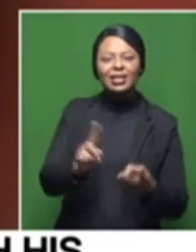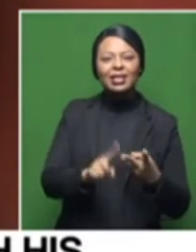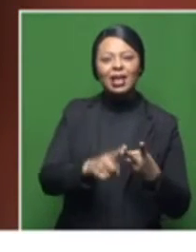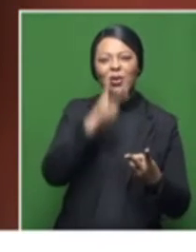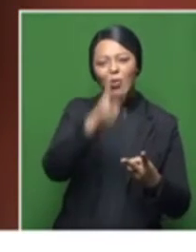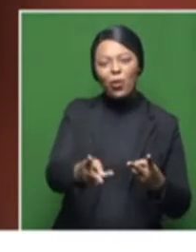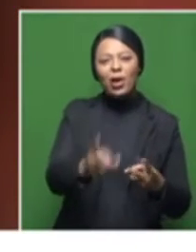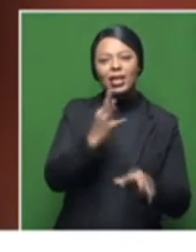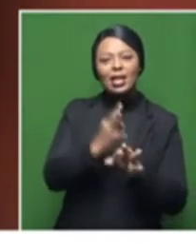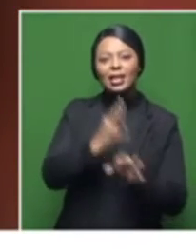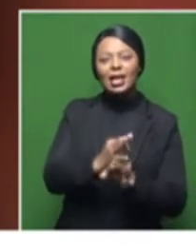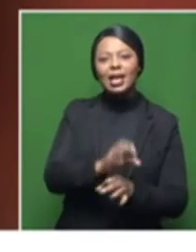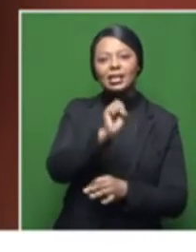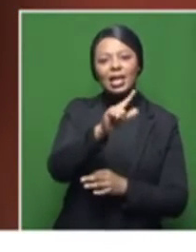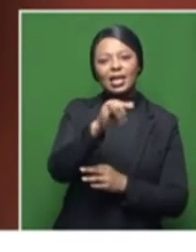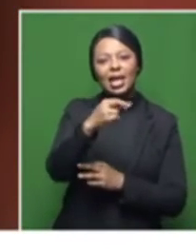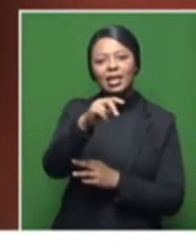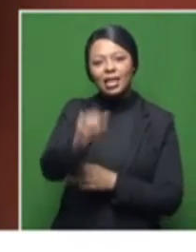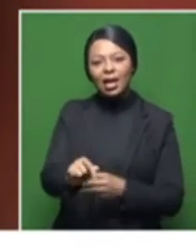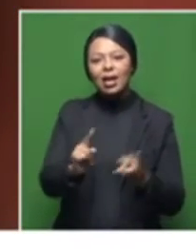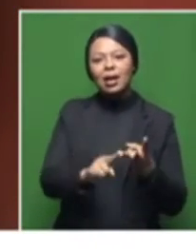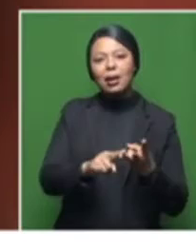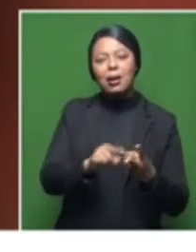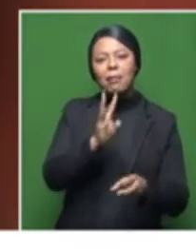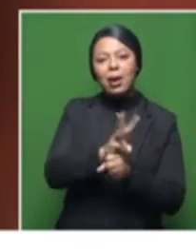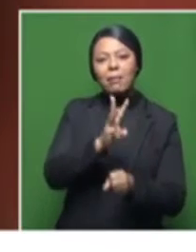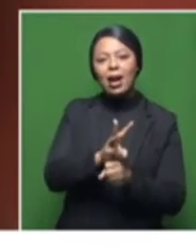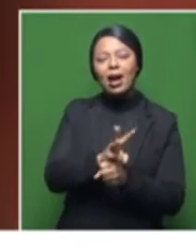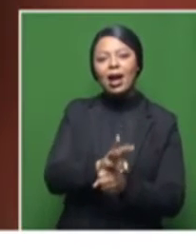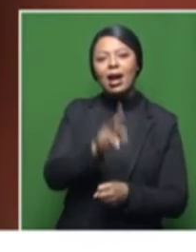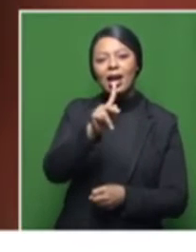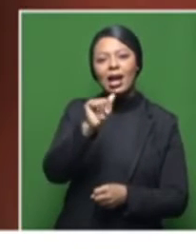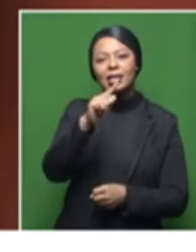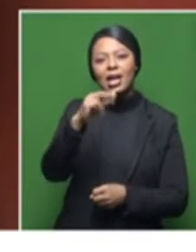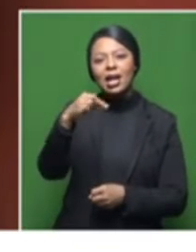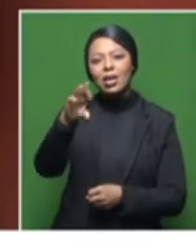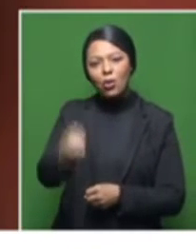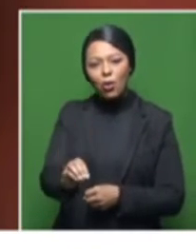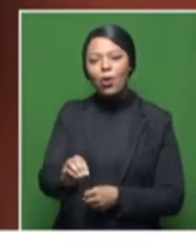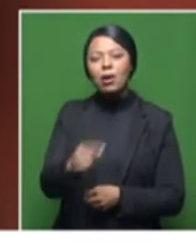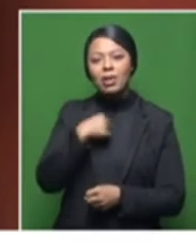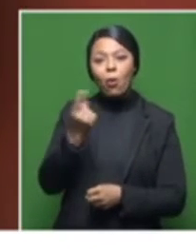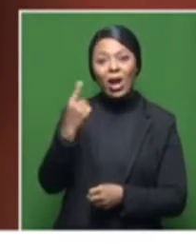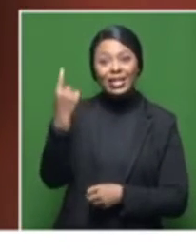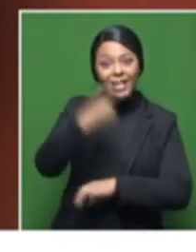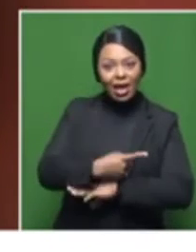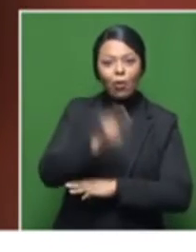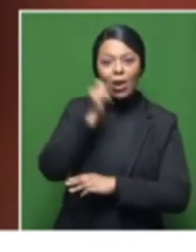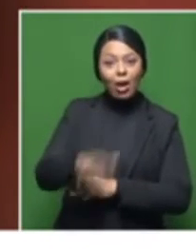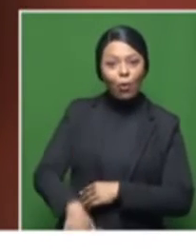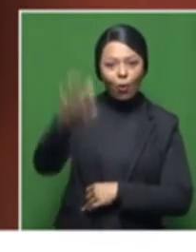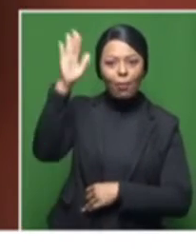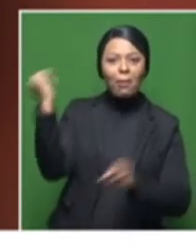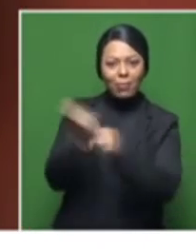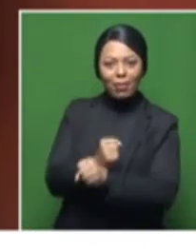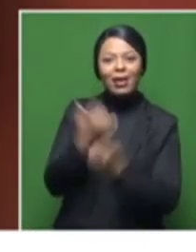Keita. And that's where I saw Mecca Janine on TV. And I was like, one day when I grow up, I'm going to be just like those people. Right. And I'm living that dream